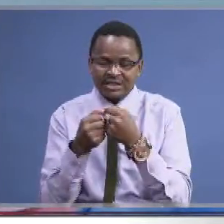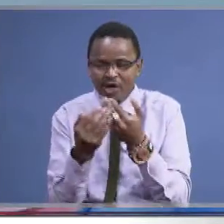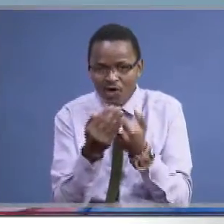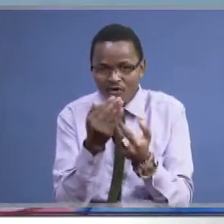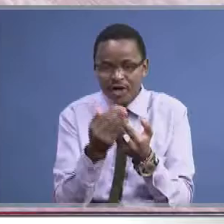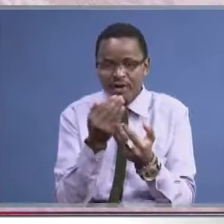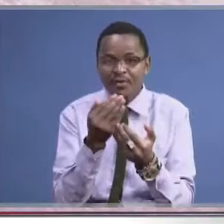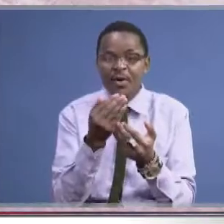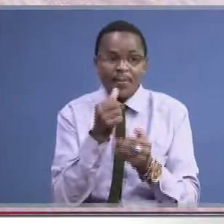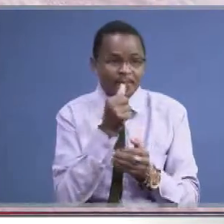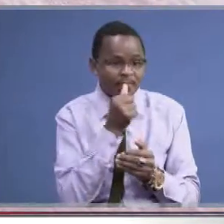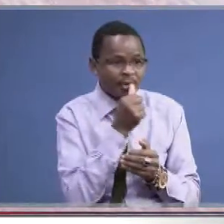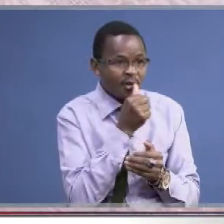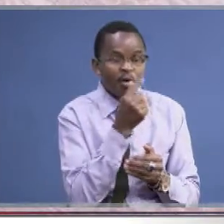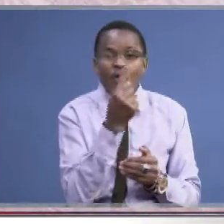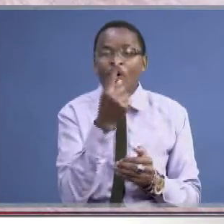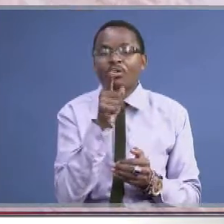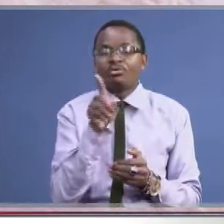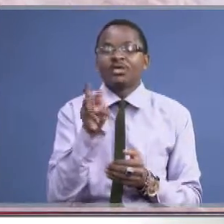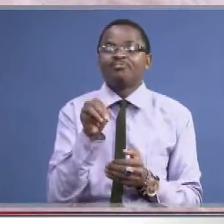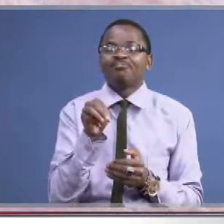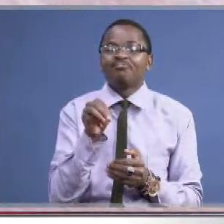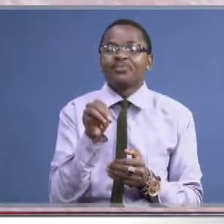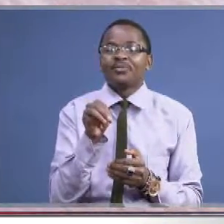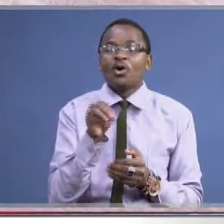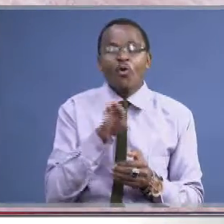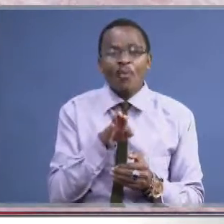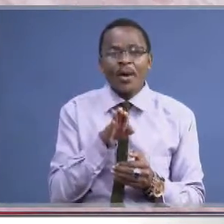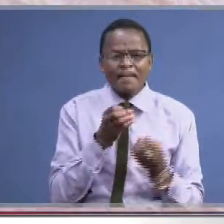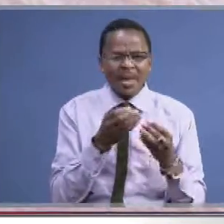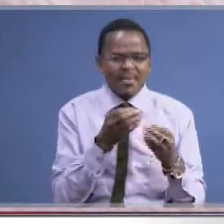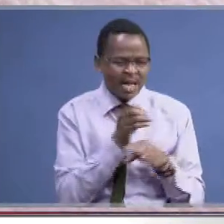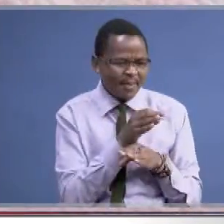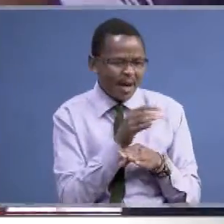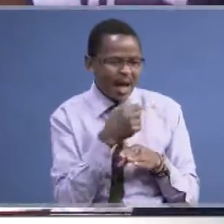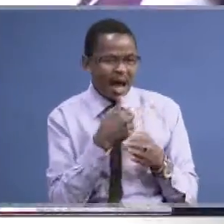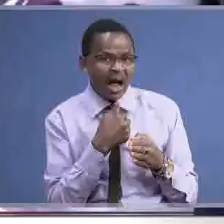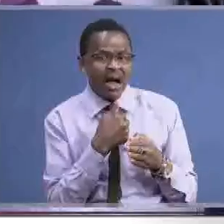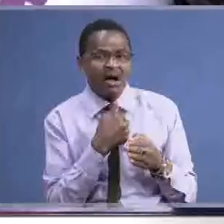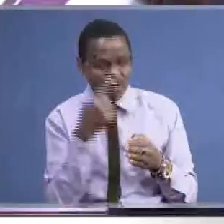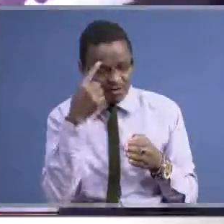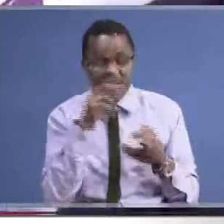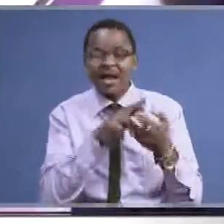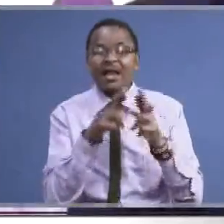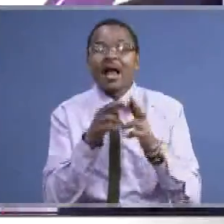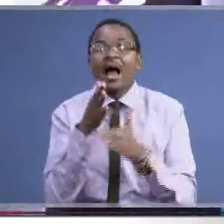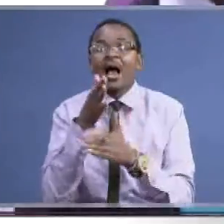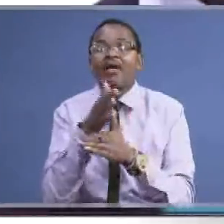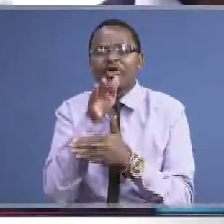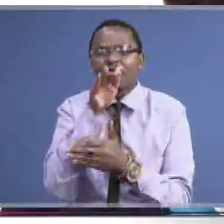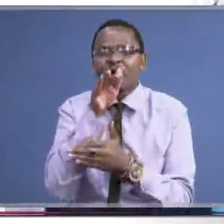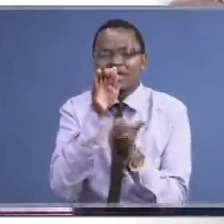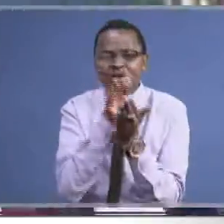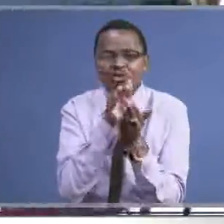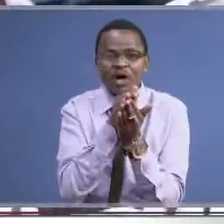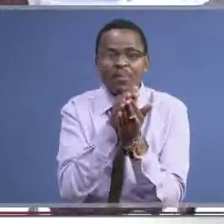caregiving, breastfeeding being one of them. Women have often described how they felt humiliated after being asked to cover